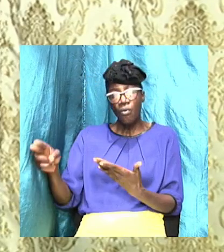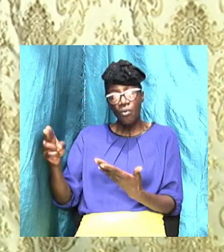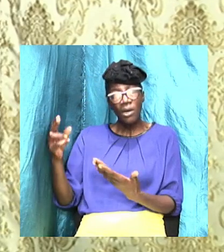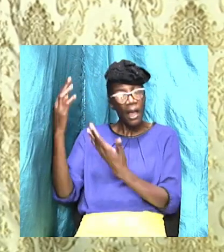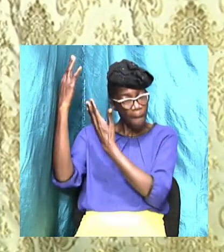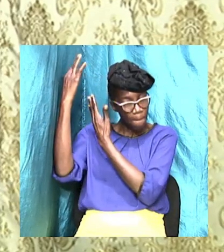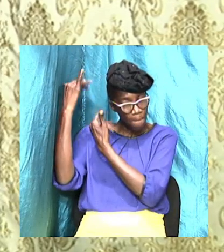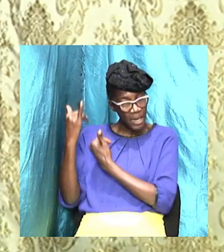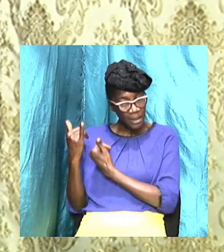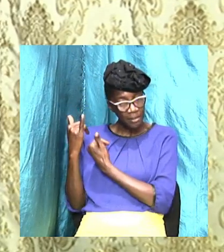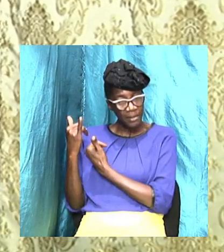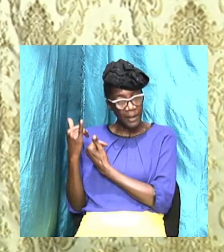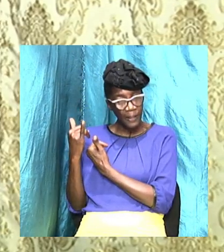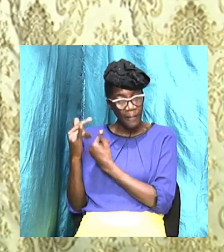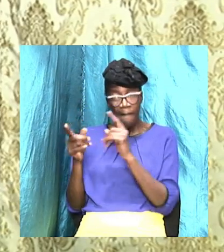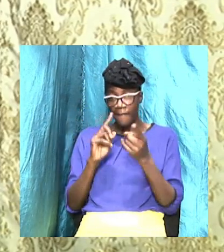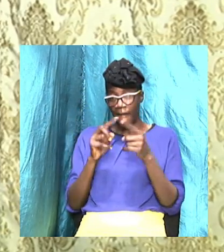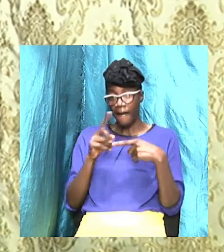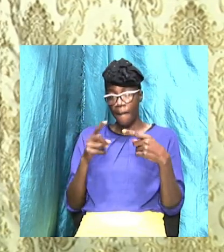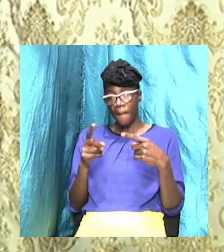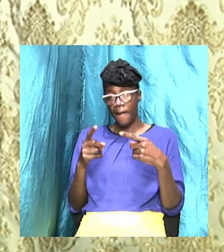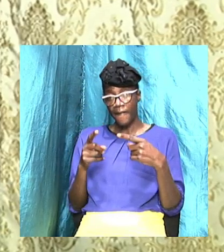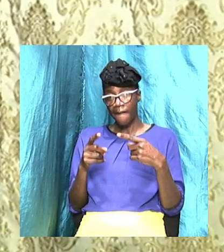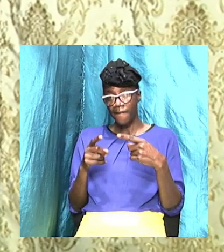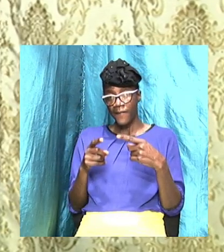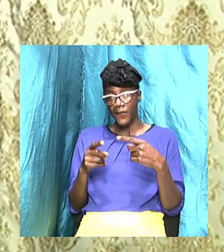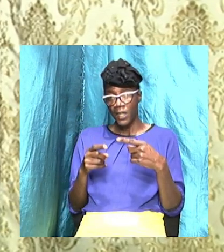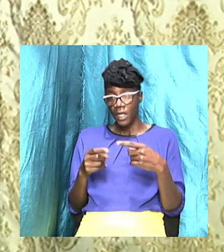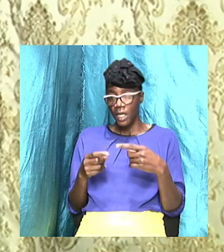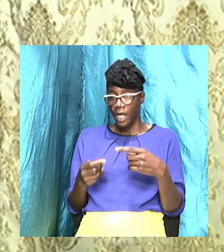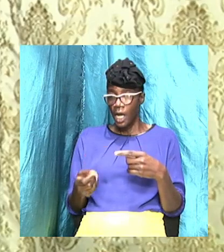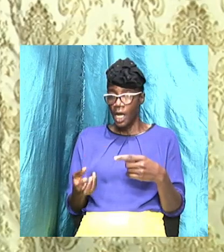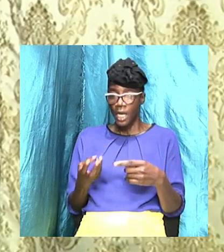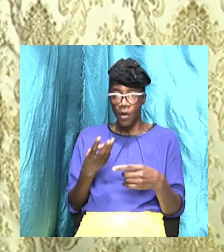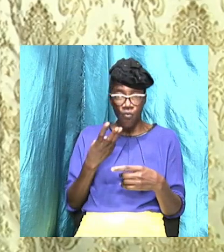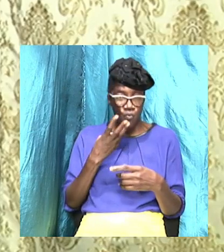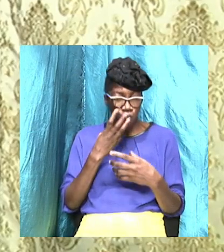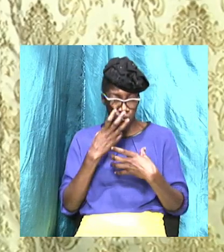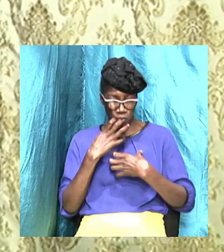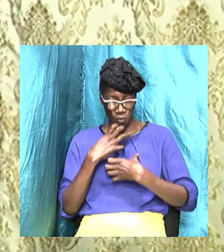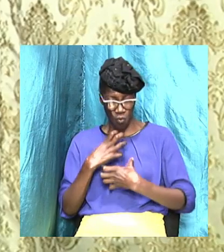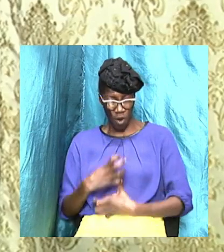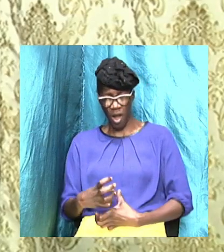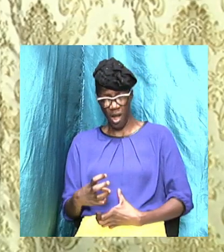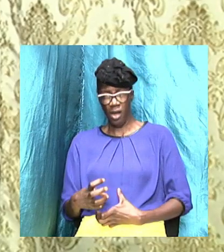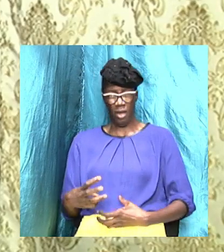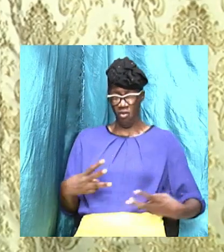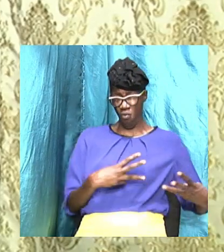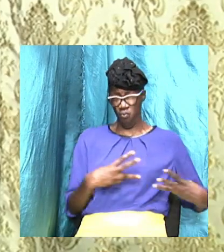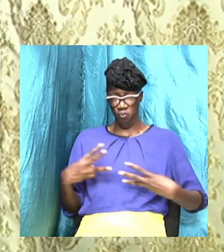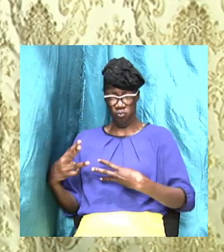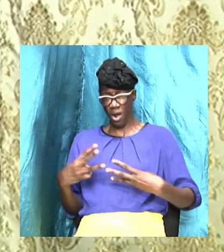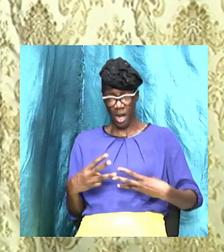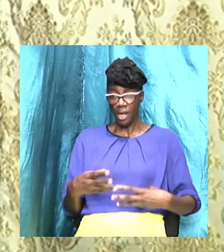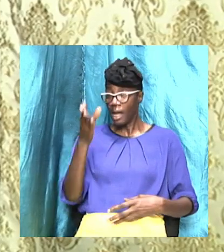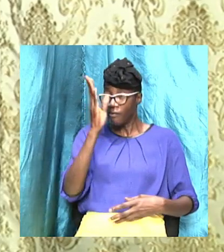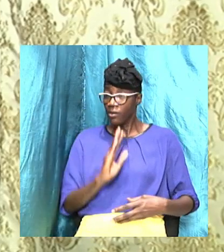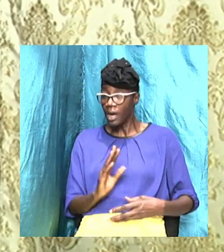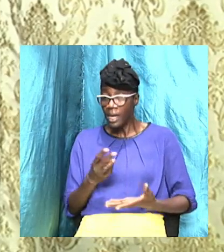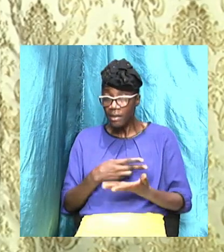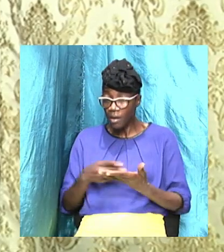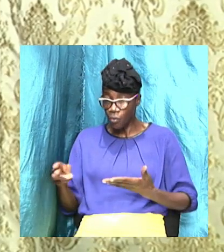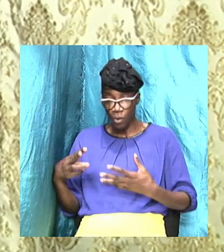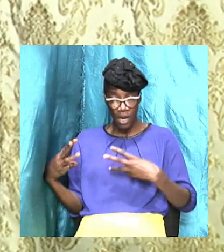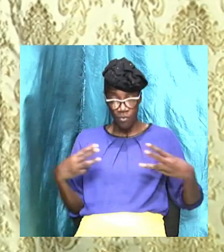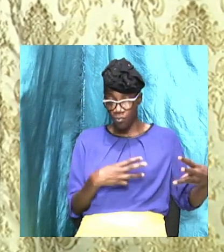mercy. If we're talking about the wrath of God, it's a holy wrath. When the Bible talks about